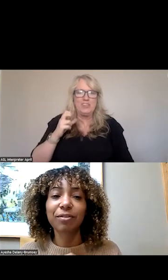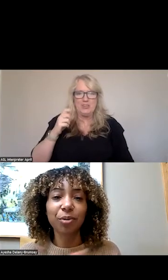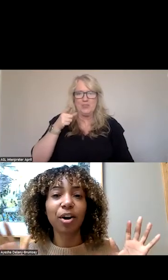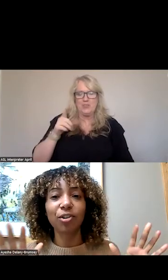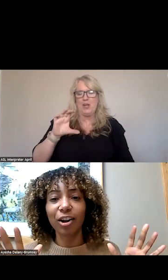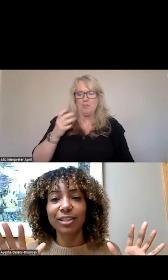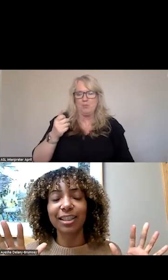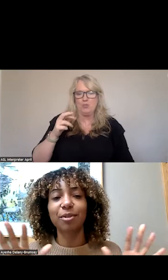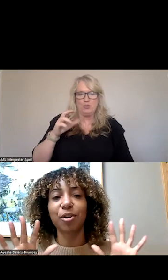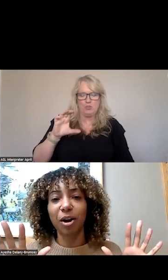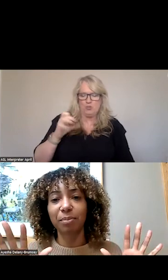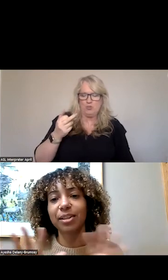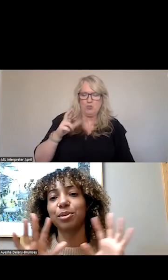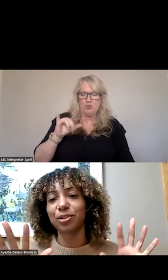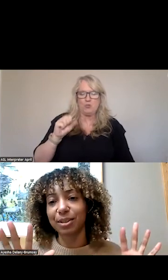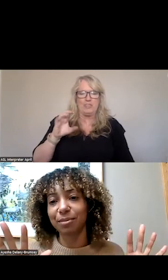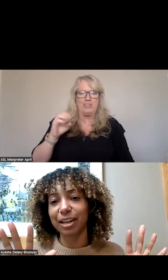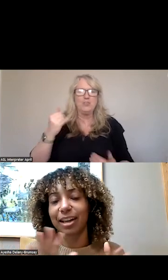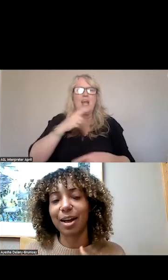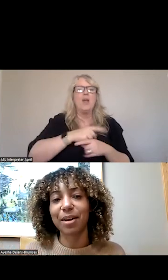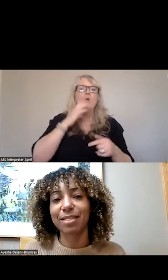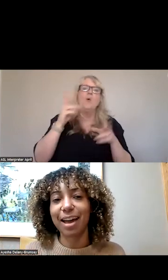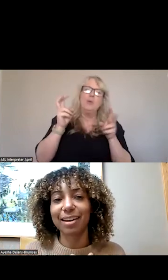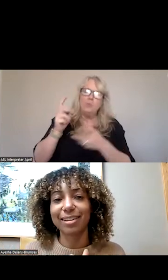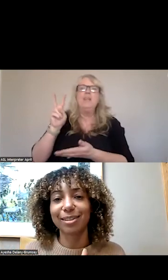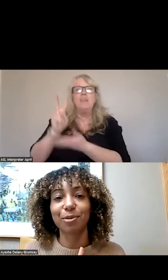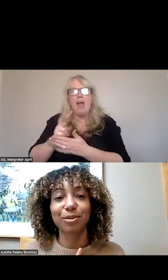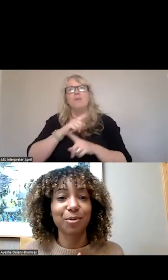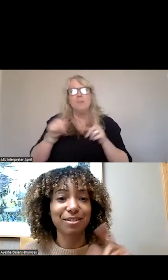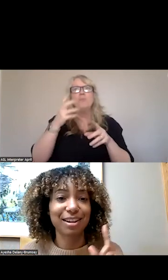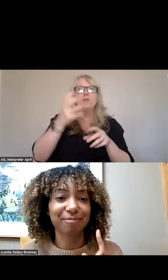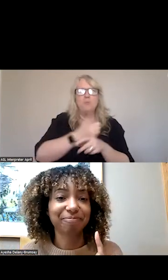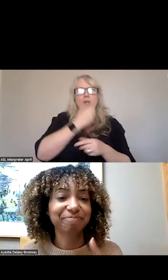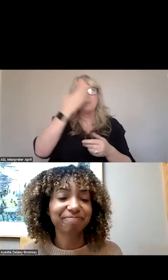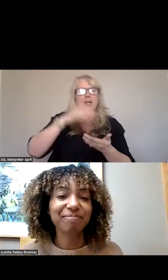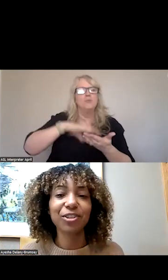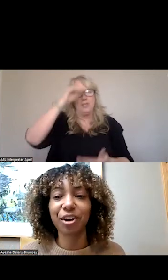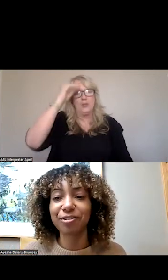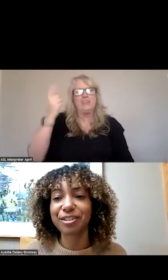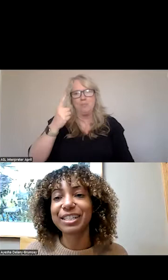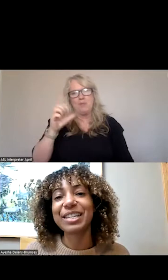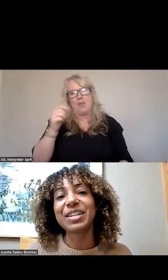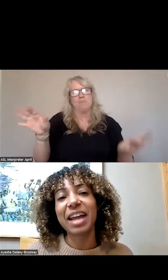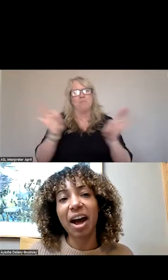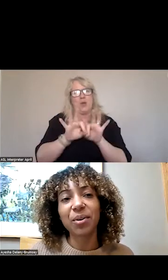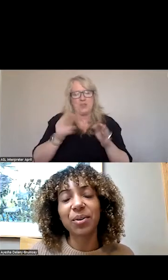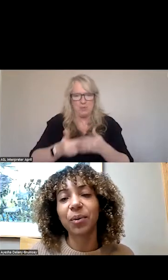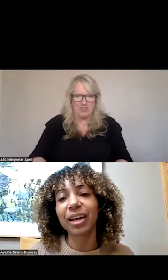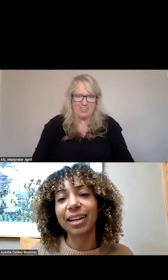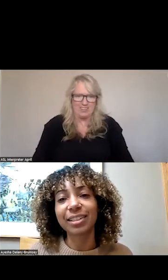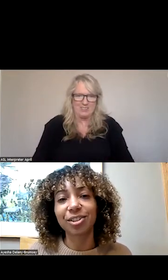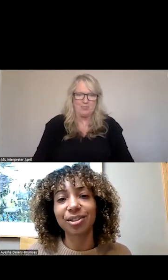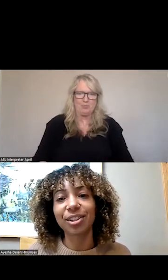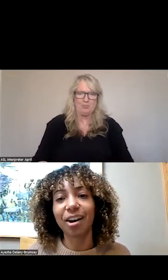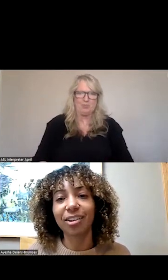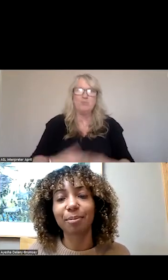that. So even though we all lost, I think we all won because we learned something, and that is the most important thing. So now what